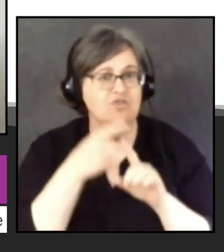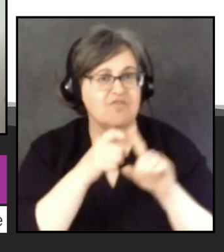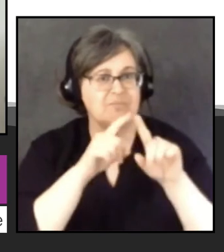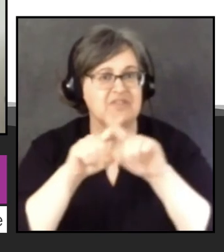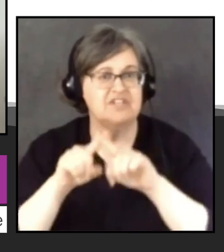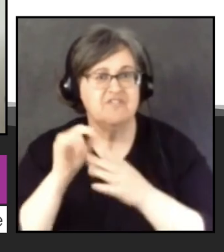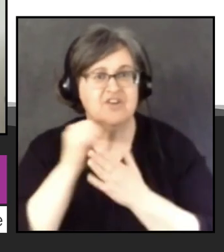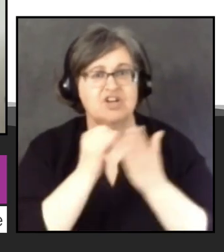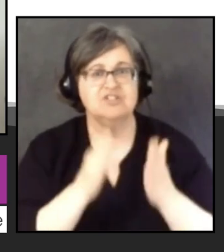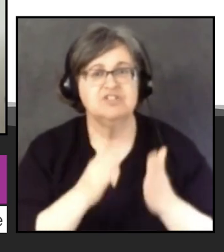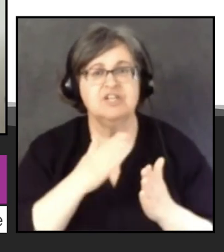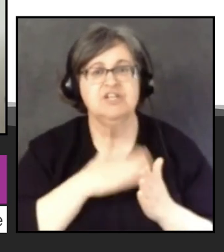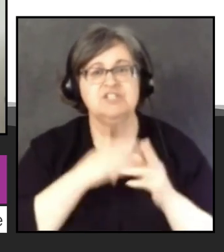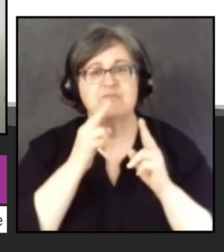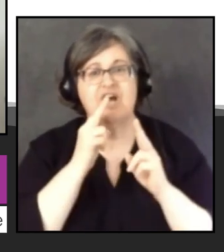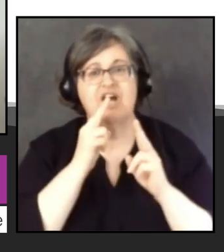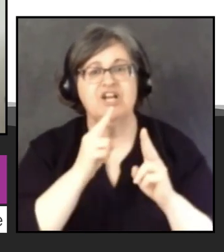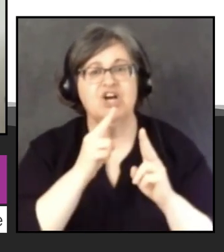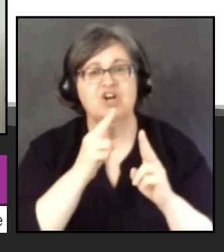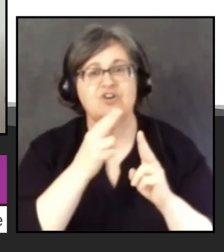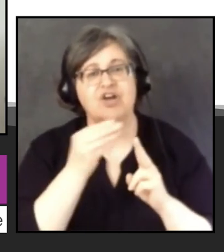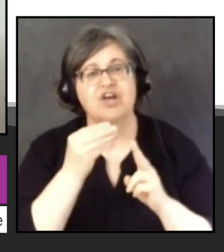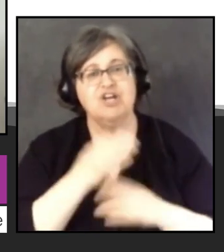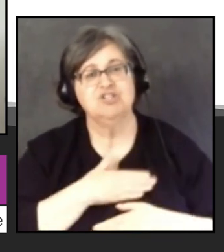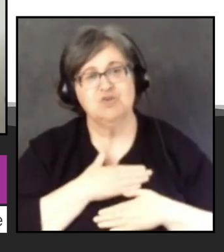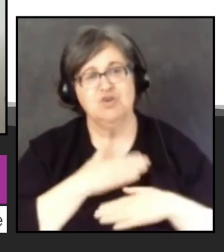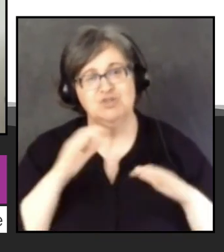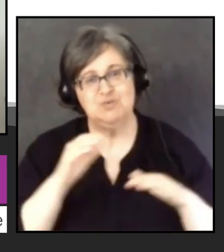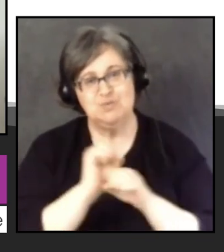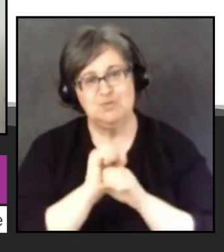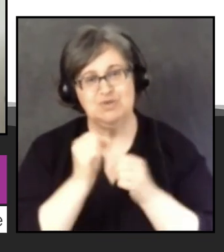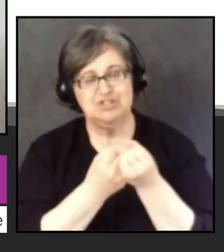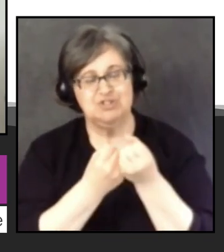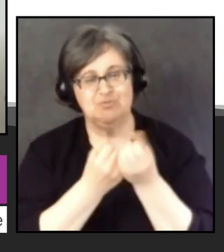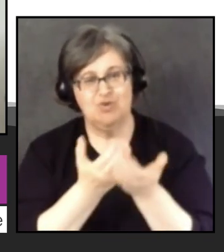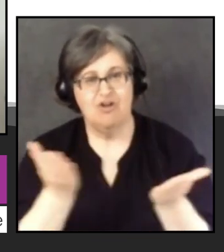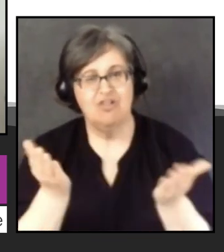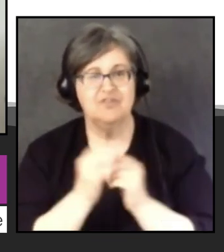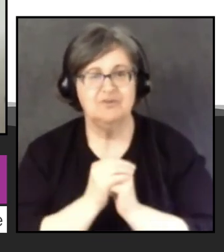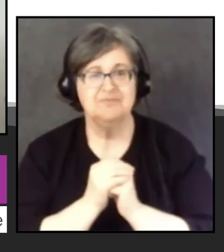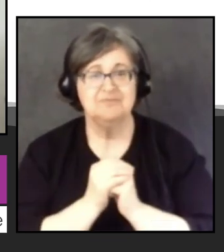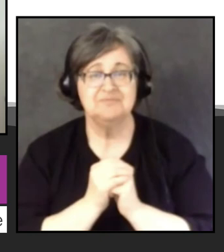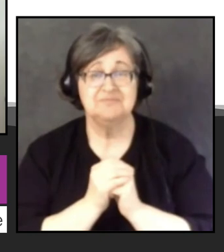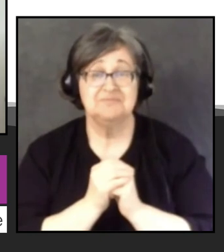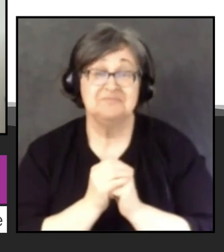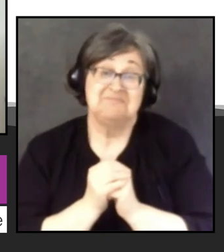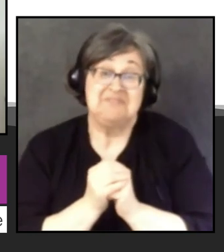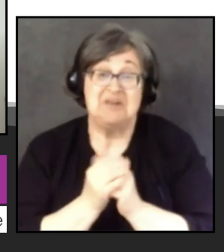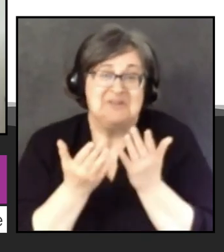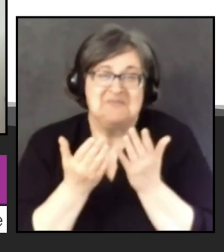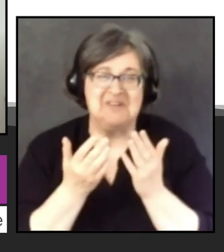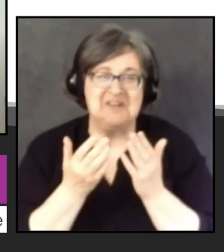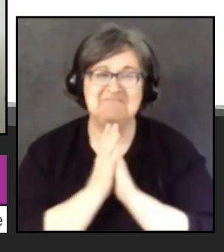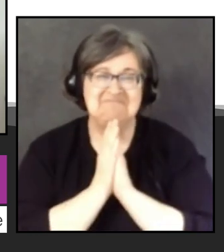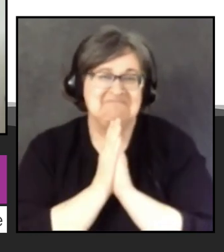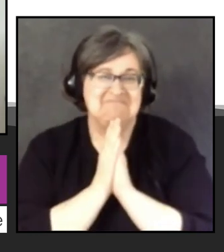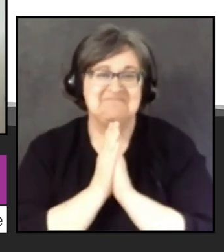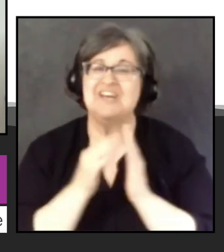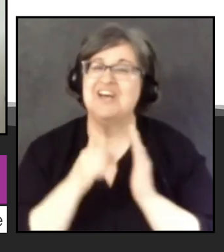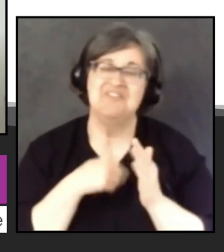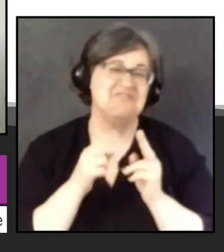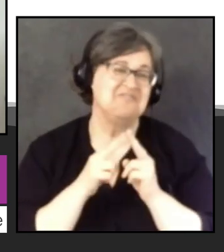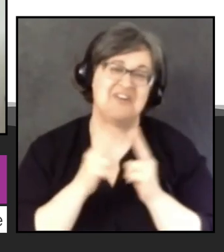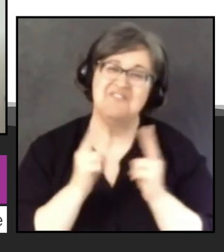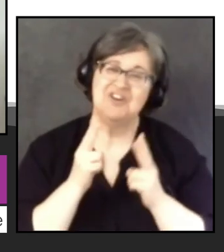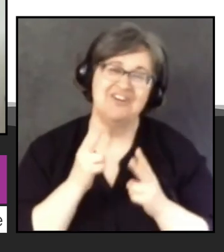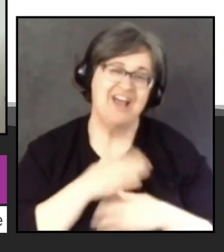artists. It's been my honor and joy to do this work and to support you all. And I'm just, I don't know, I'm very, very,